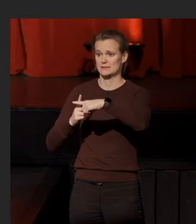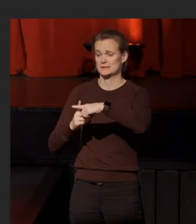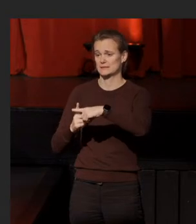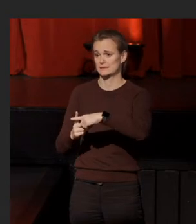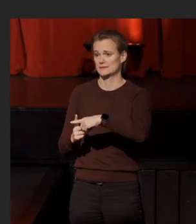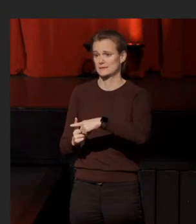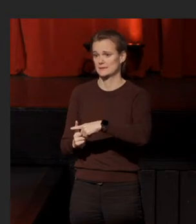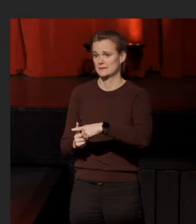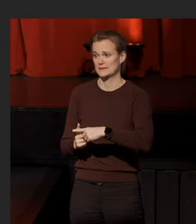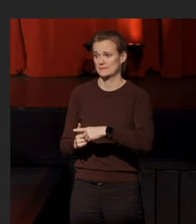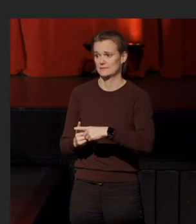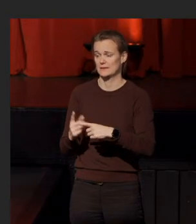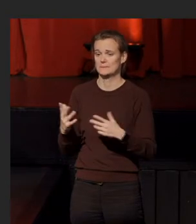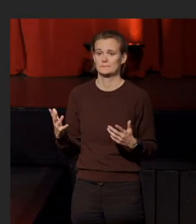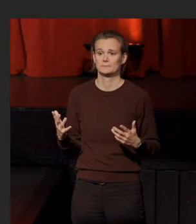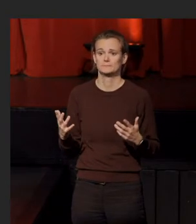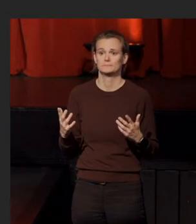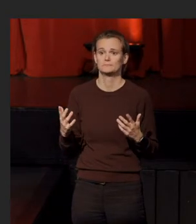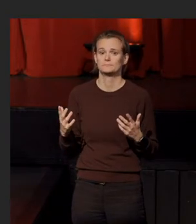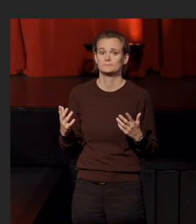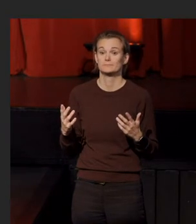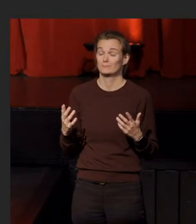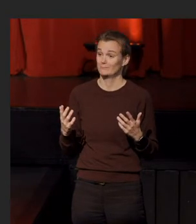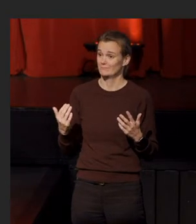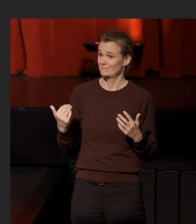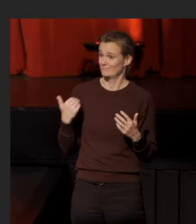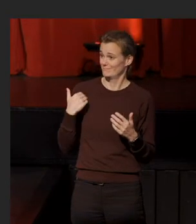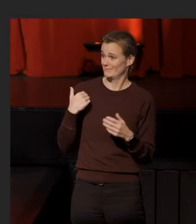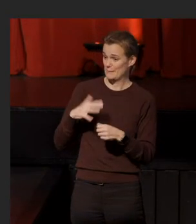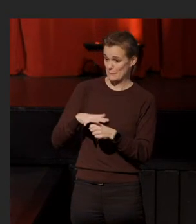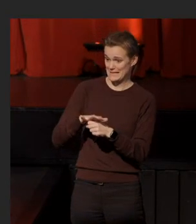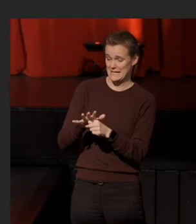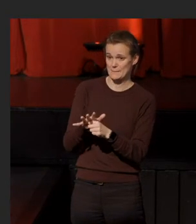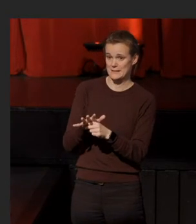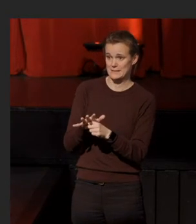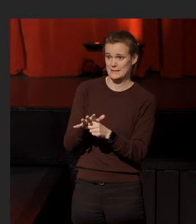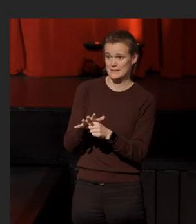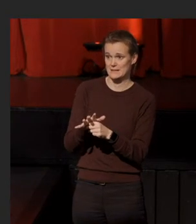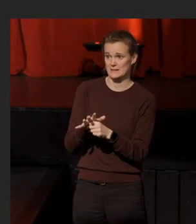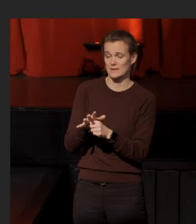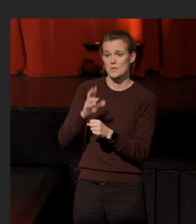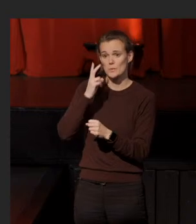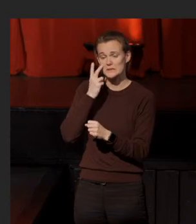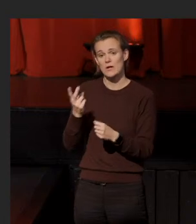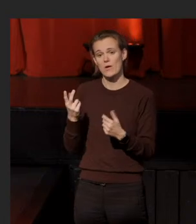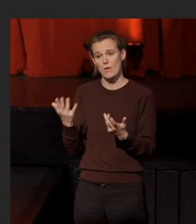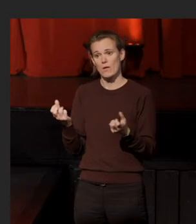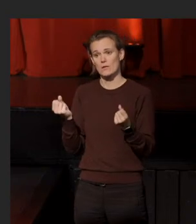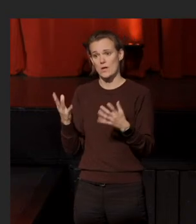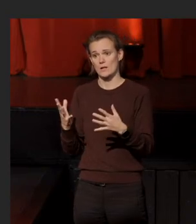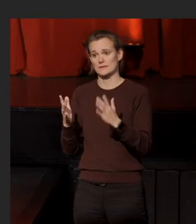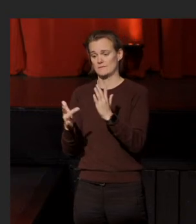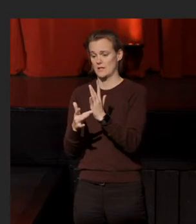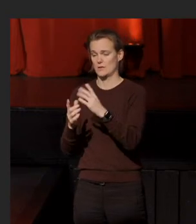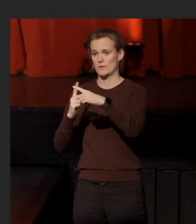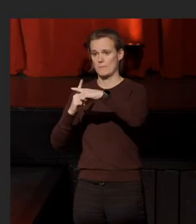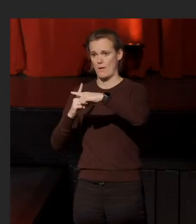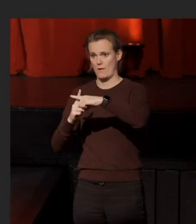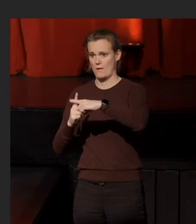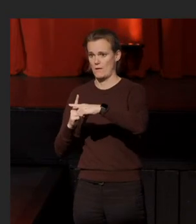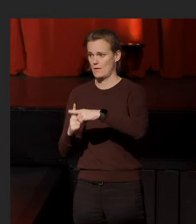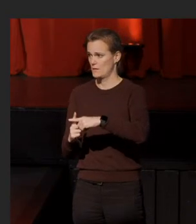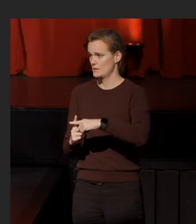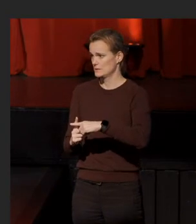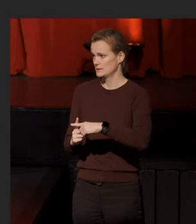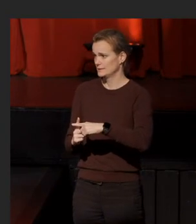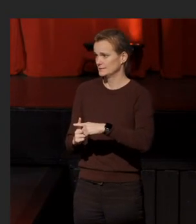were demonstrated, for example, even during the pandemic, that showed maybe some of the promise of the technology. So